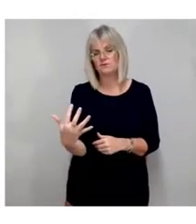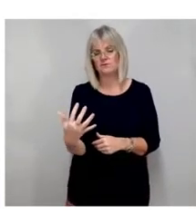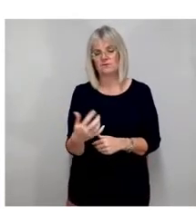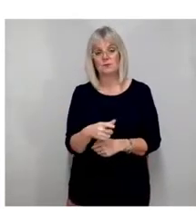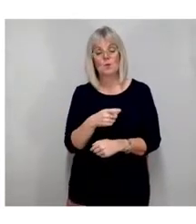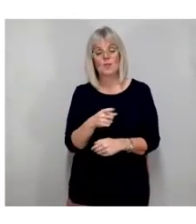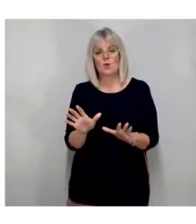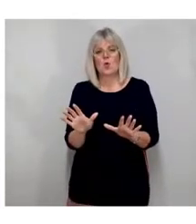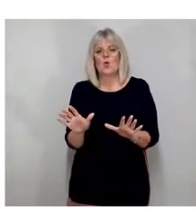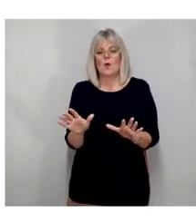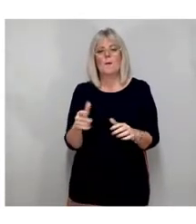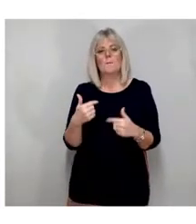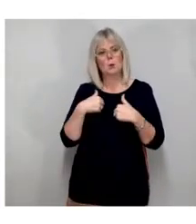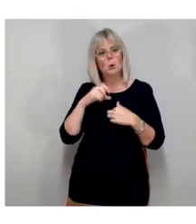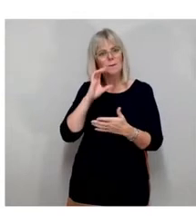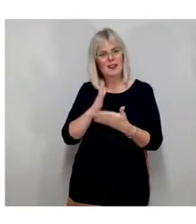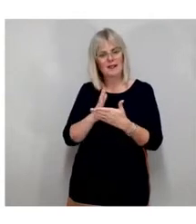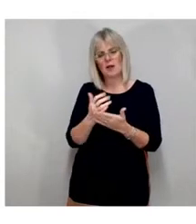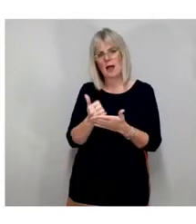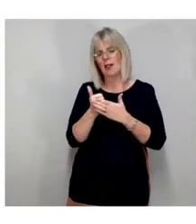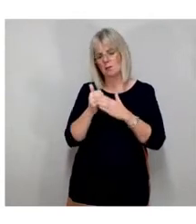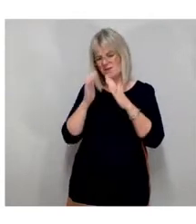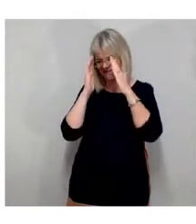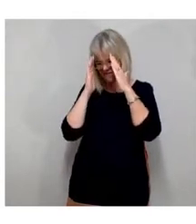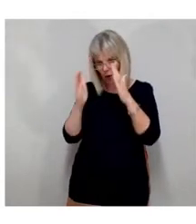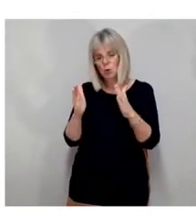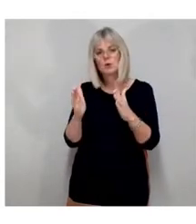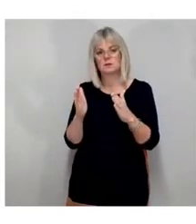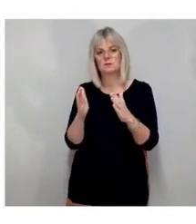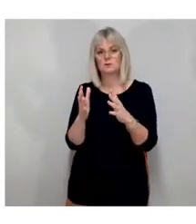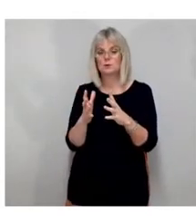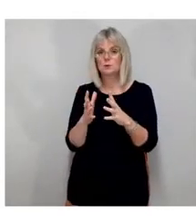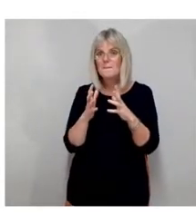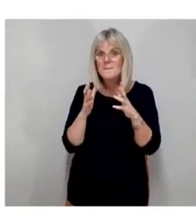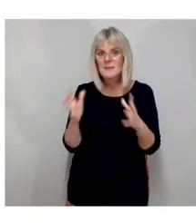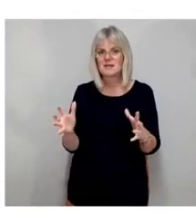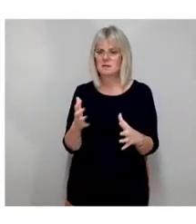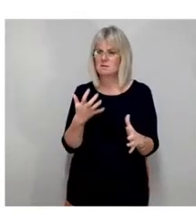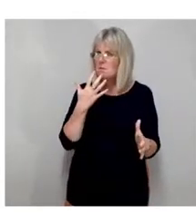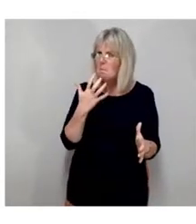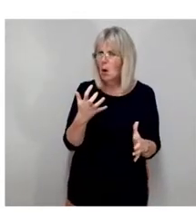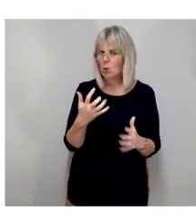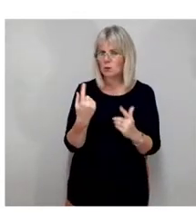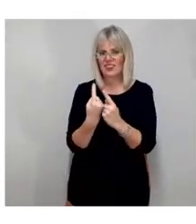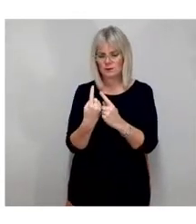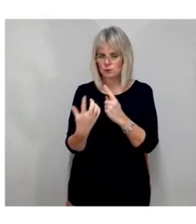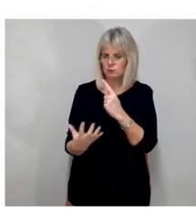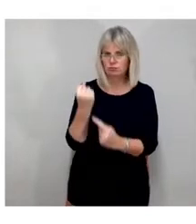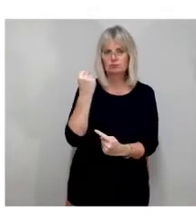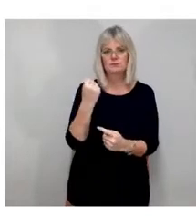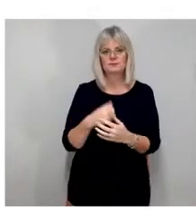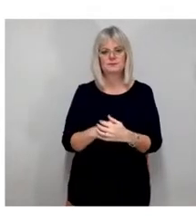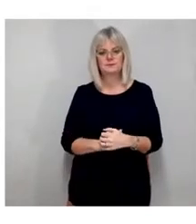has a power of focusing the mind and getting us to do some big, bold things to shift the needle on this. And I really